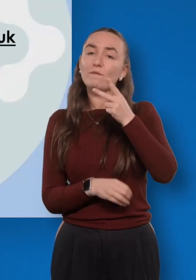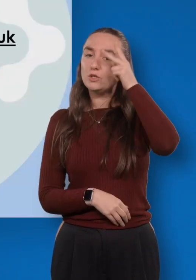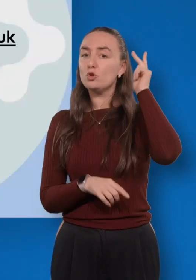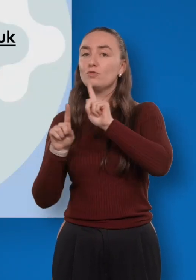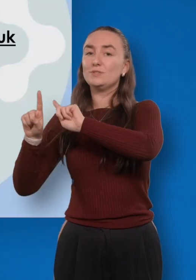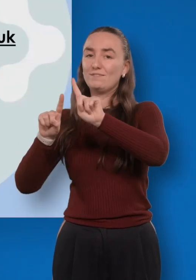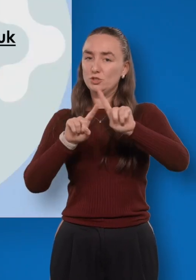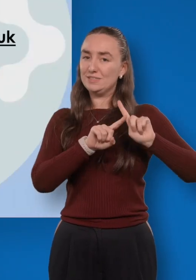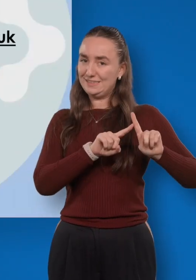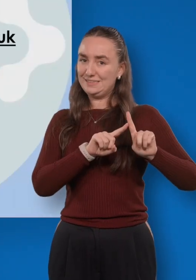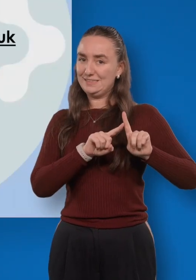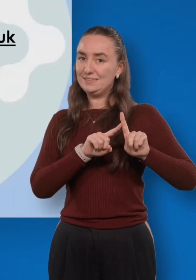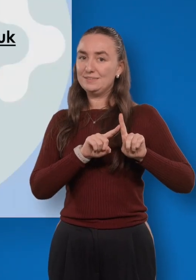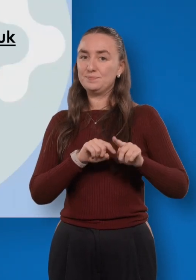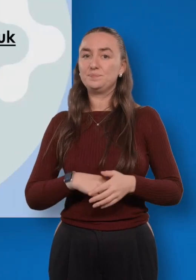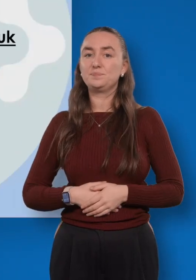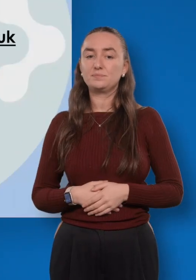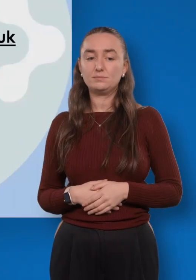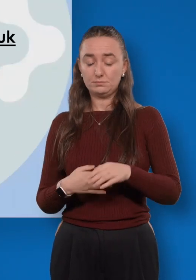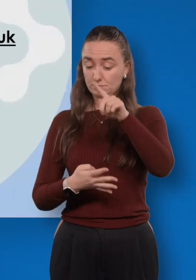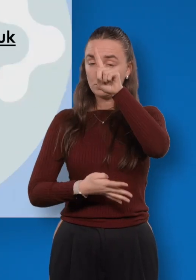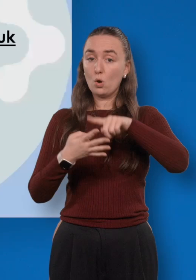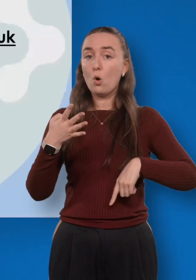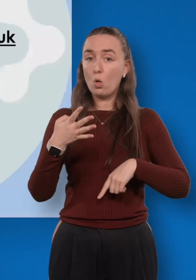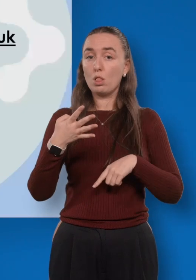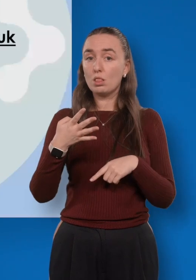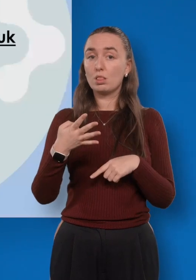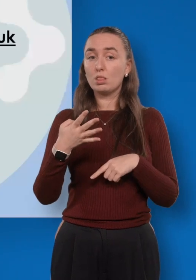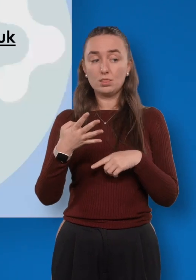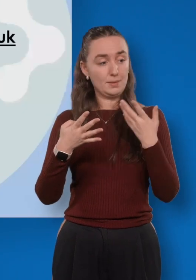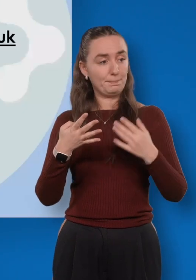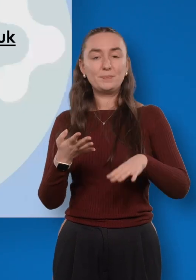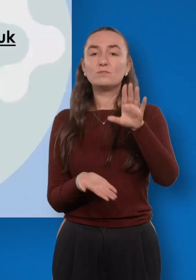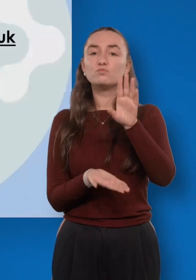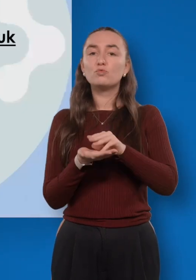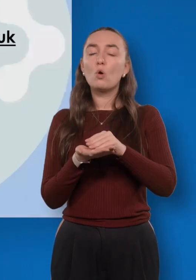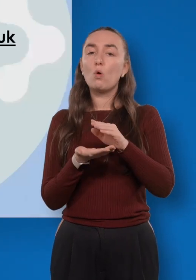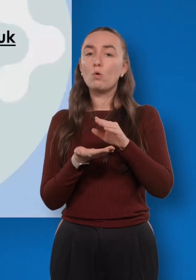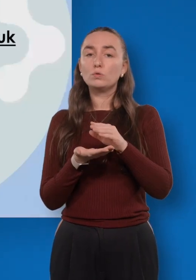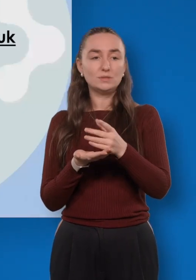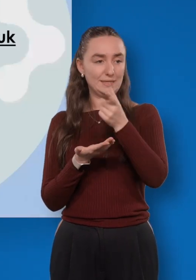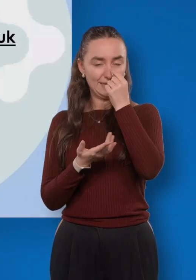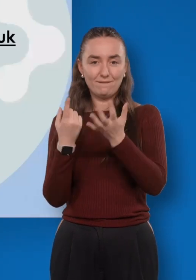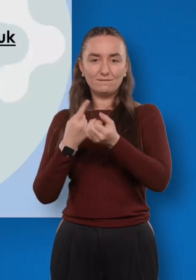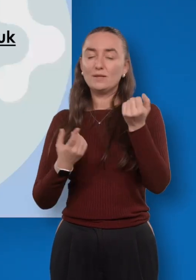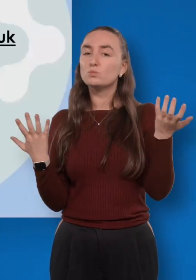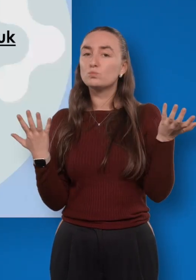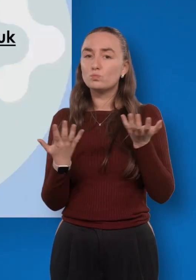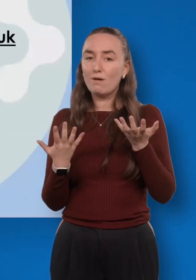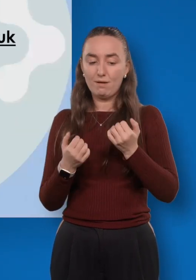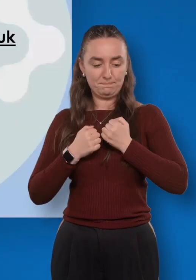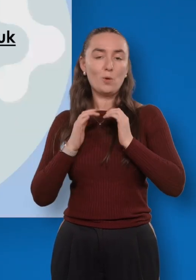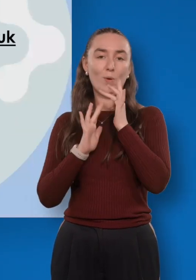neurodiversity. All of these seminars have been recorded and they can be found in